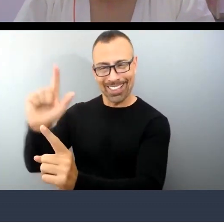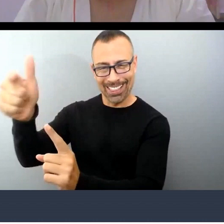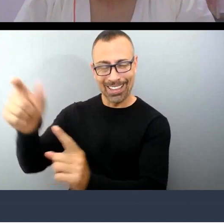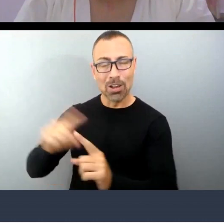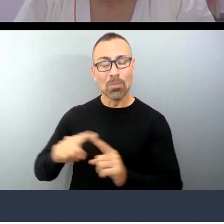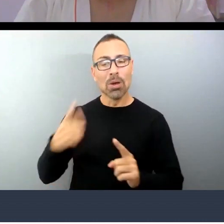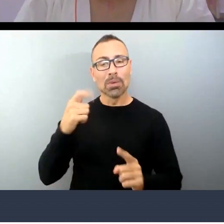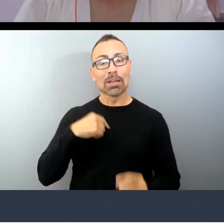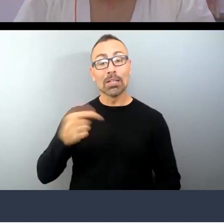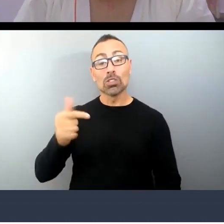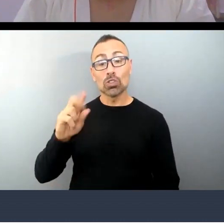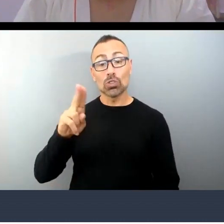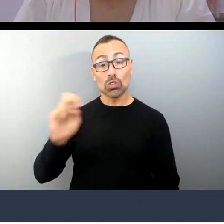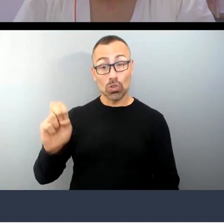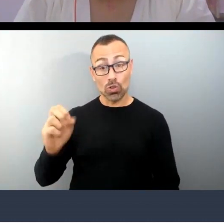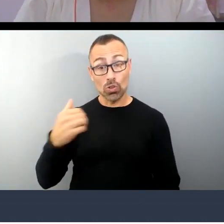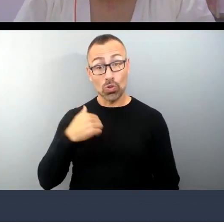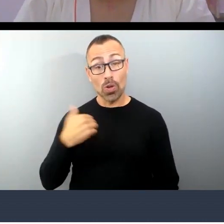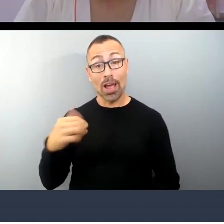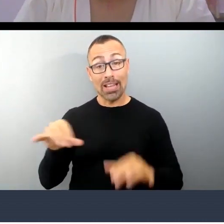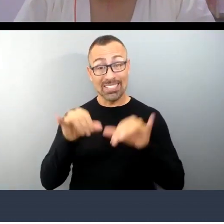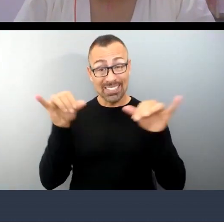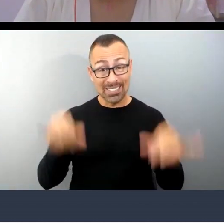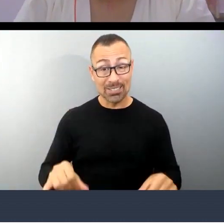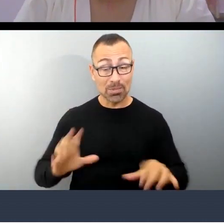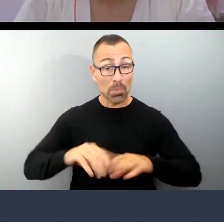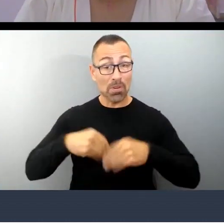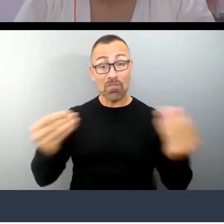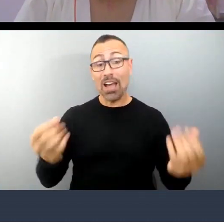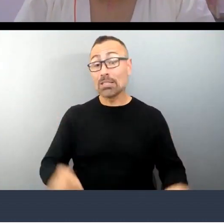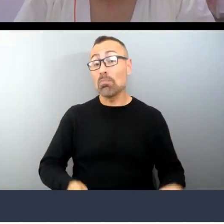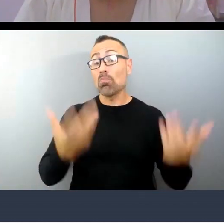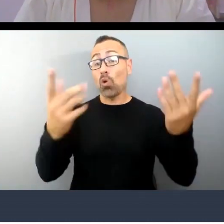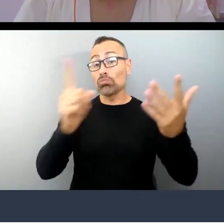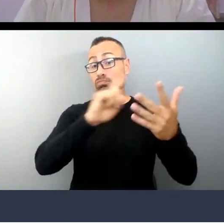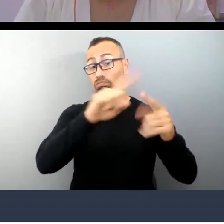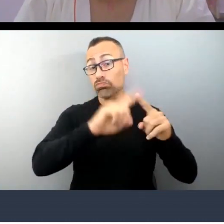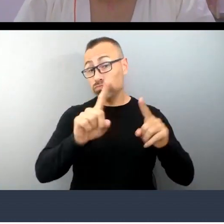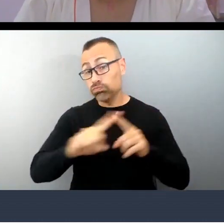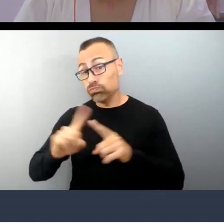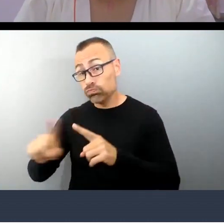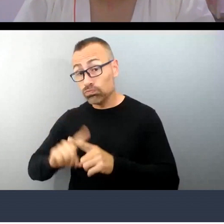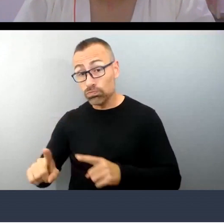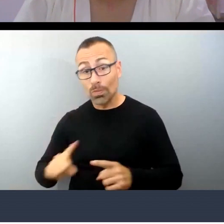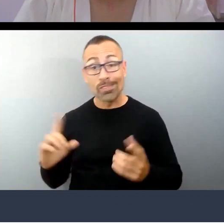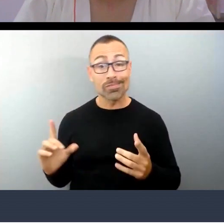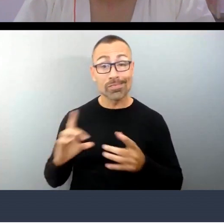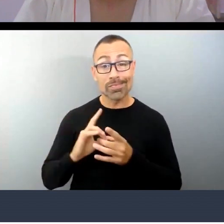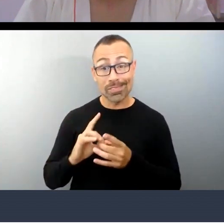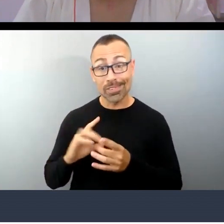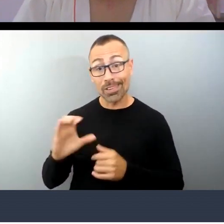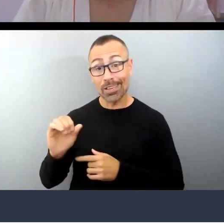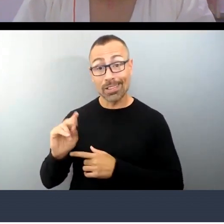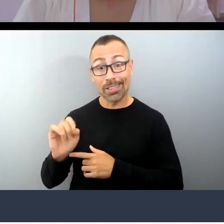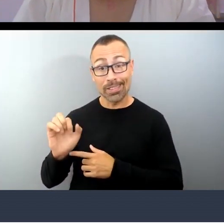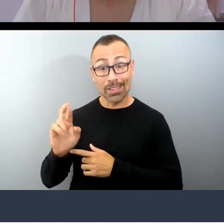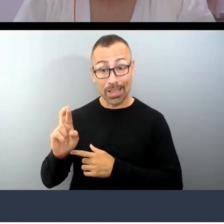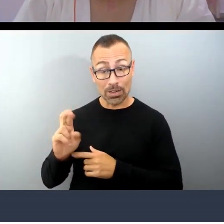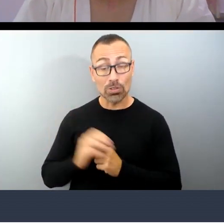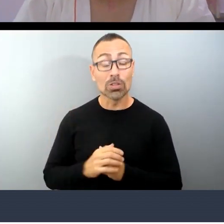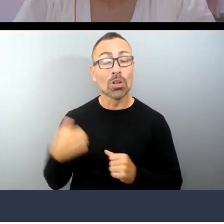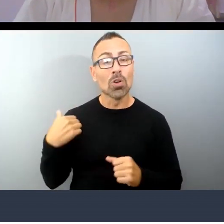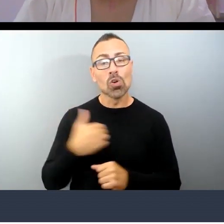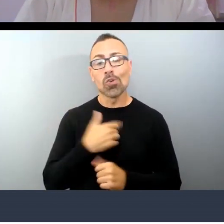development ecosystem provides a variety of connectors. And specifically, we've invested a lot in developing specifically